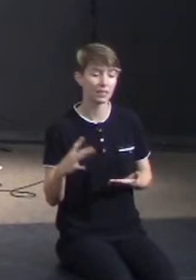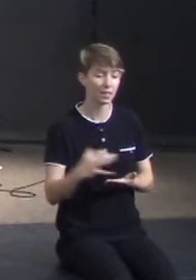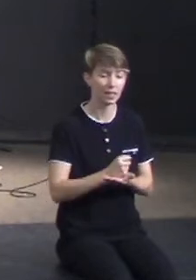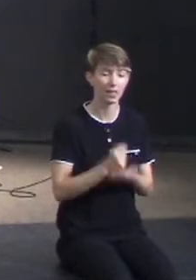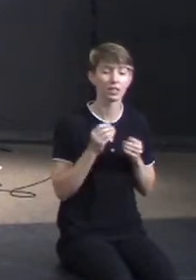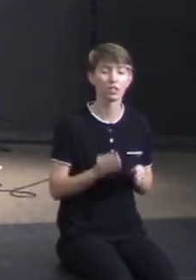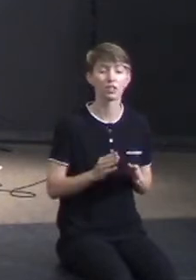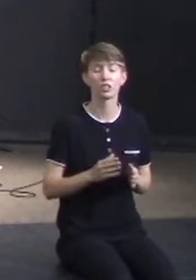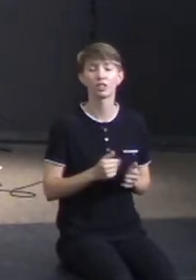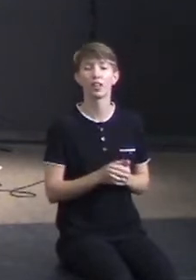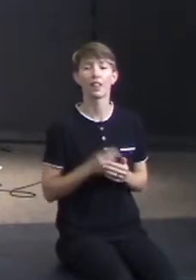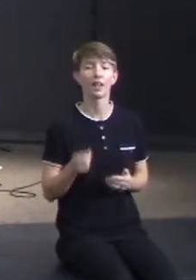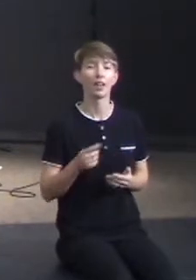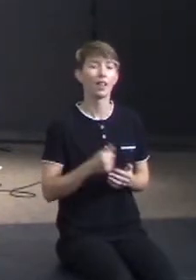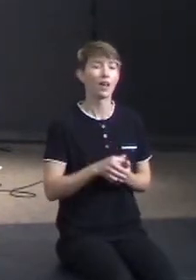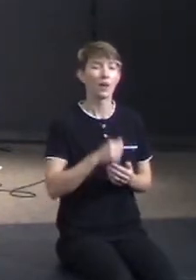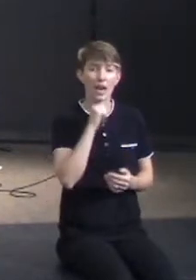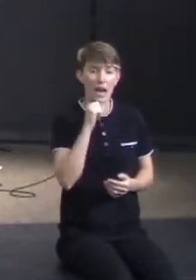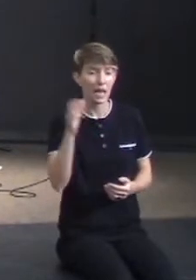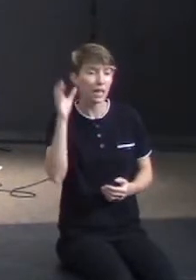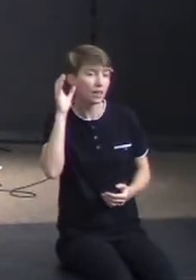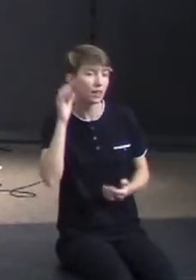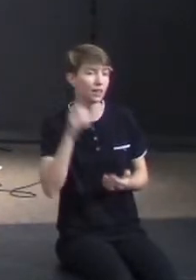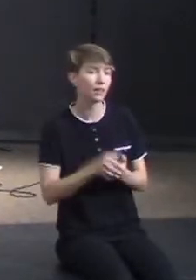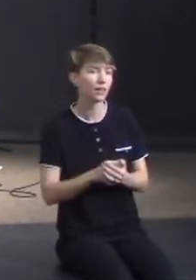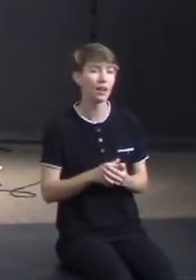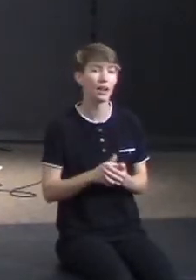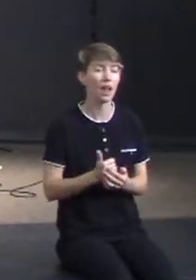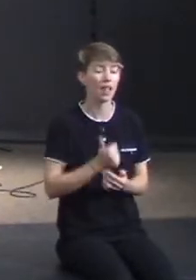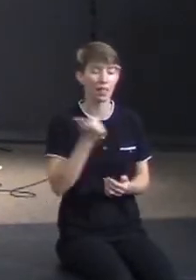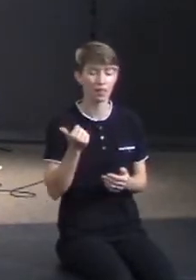weren't hearing was anything other than what everyone else was hearing.